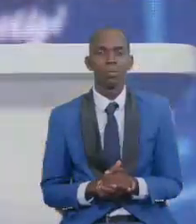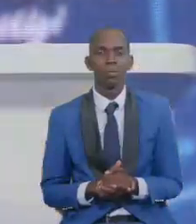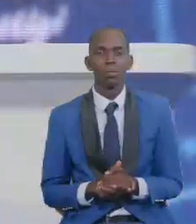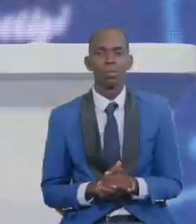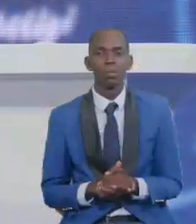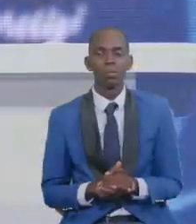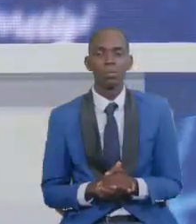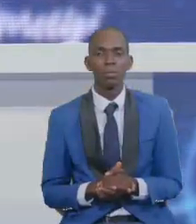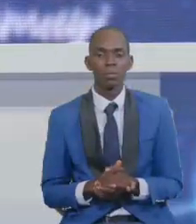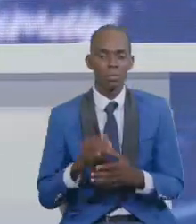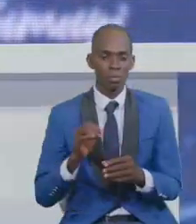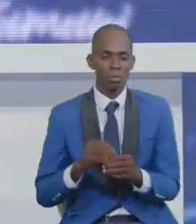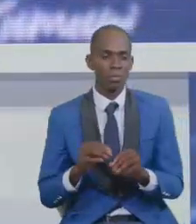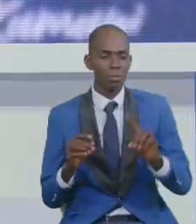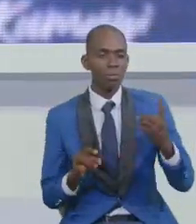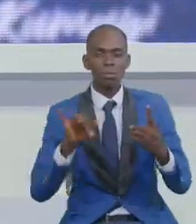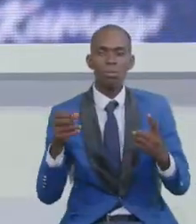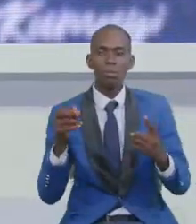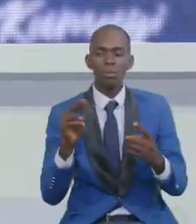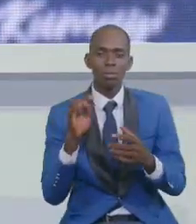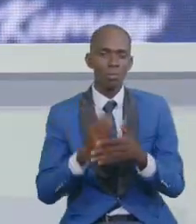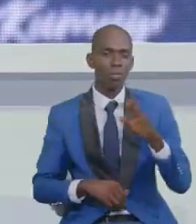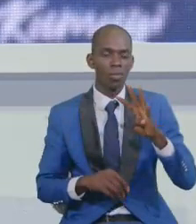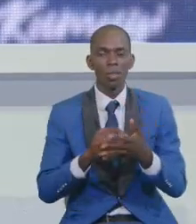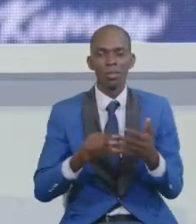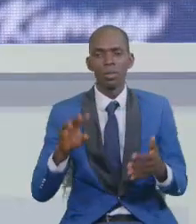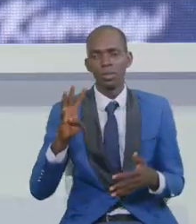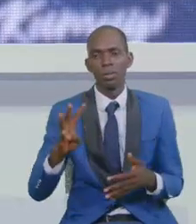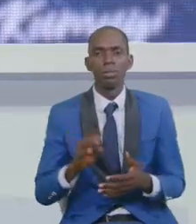Amen. In 1 John chapter 4, verse 4.